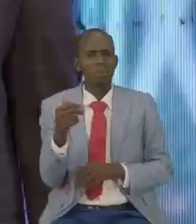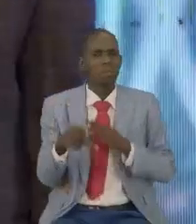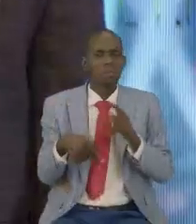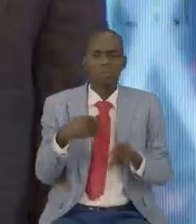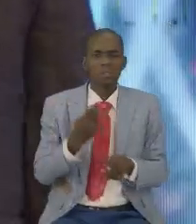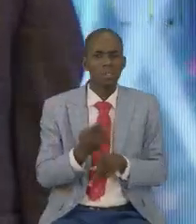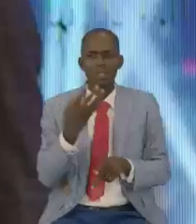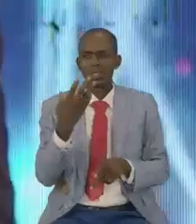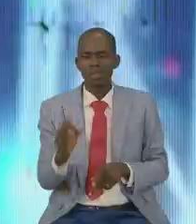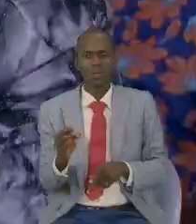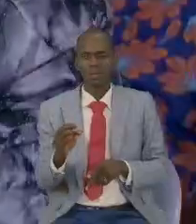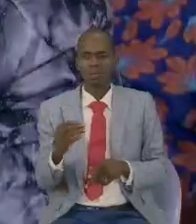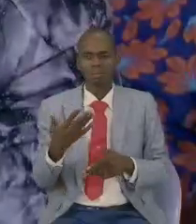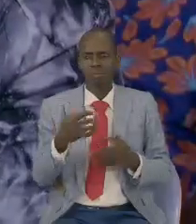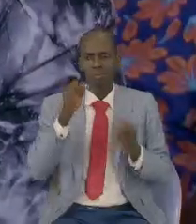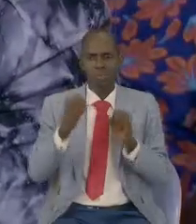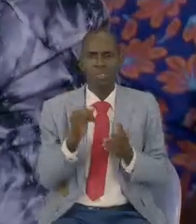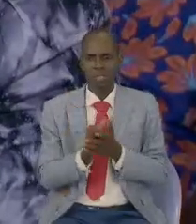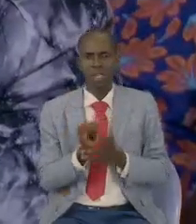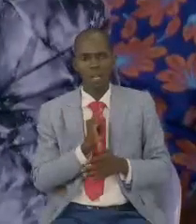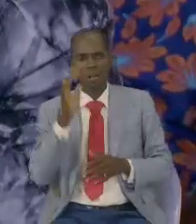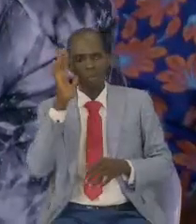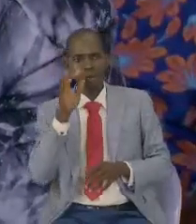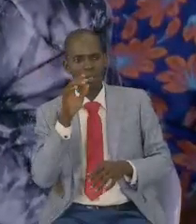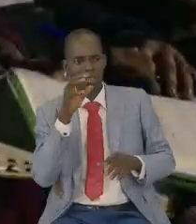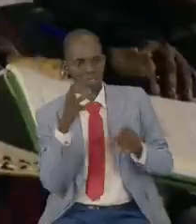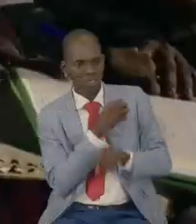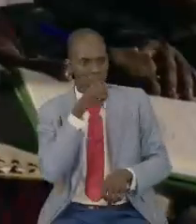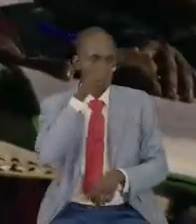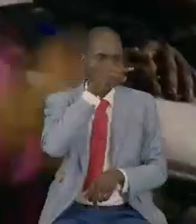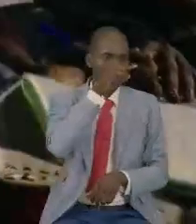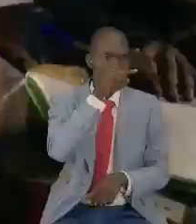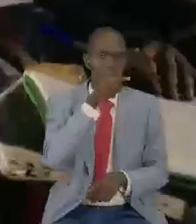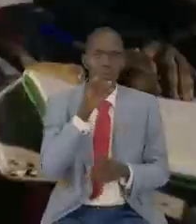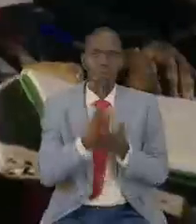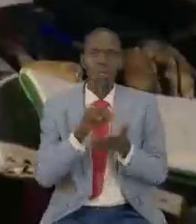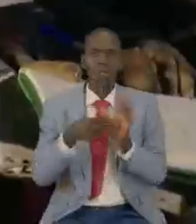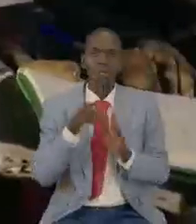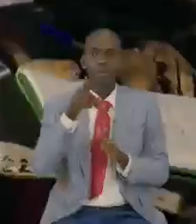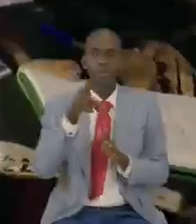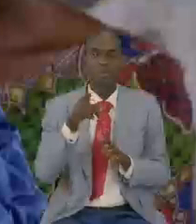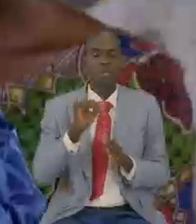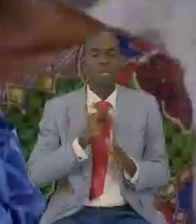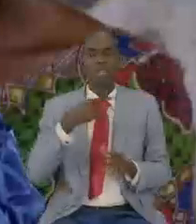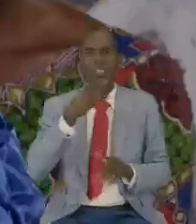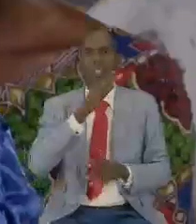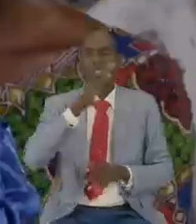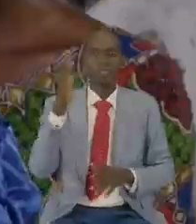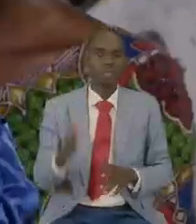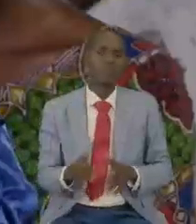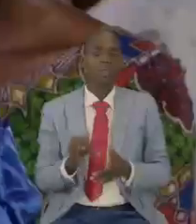to you. Never. I said never. It will never happen